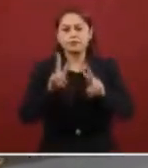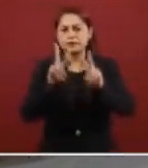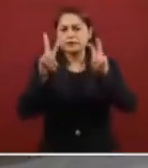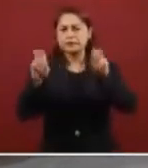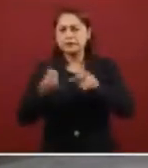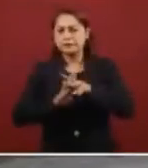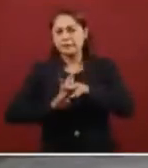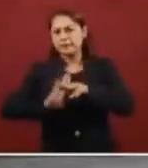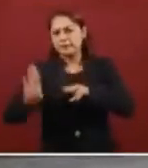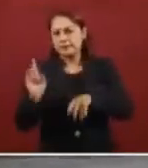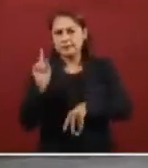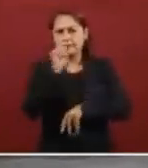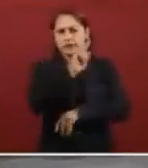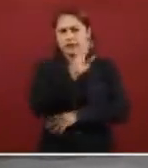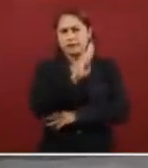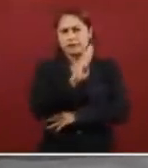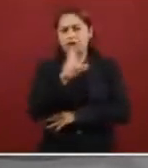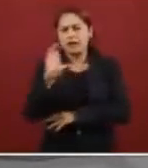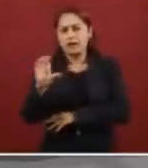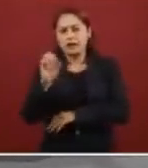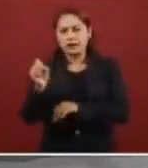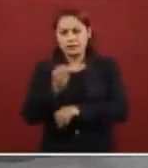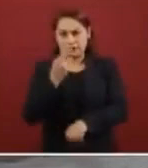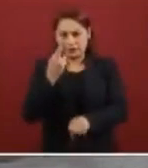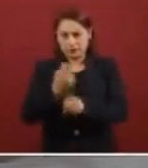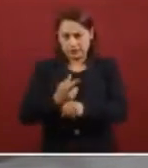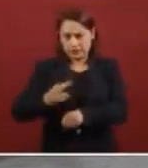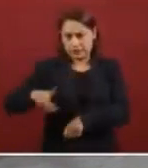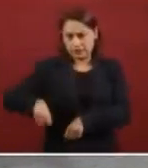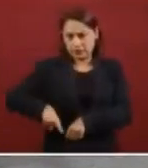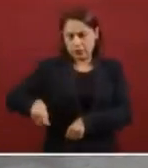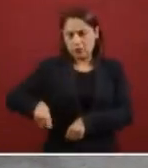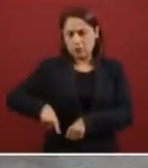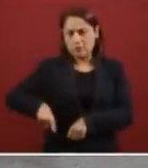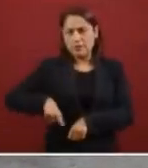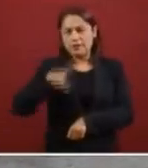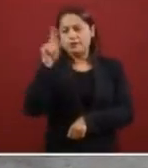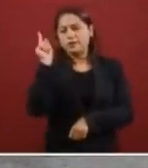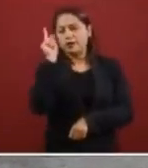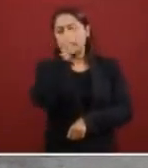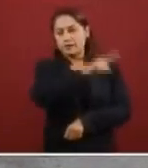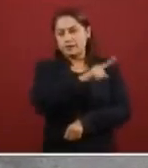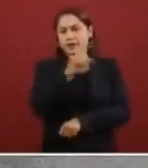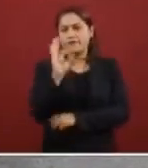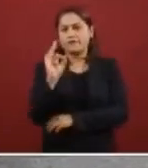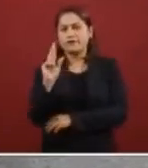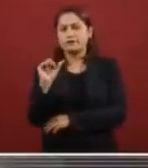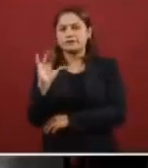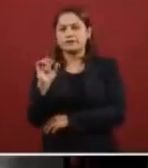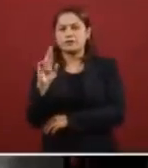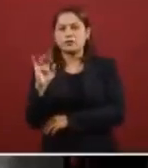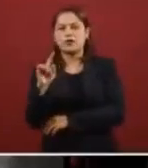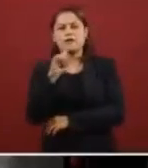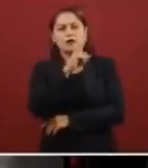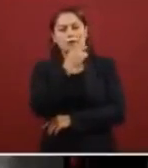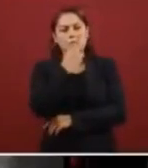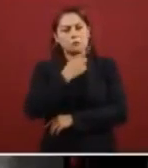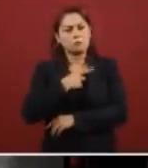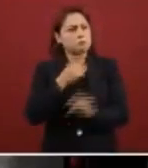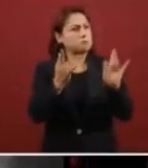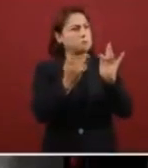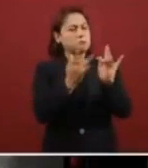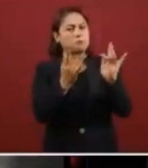California, regarding the migrants in Baja California, Francisco Rueda, que no han tenido ningún contacto con el comisionado del gobierno